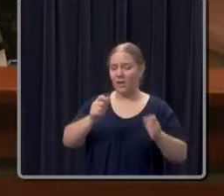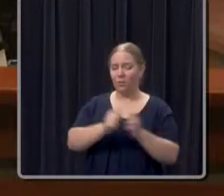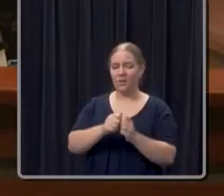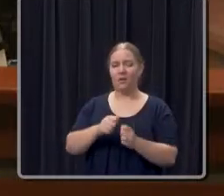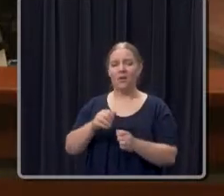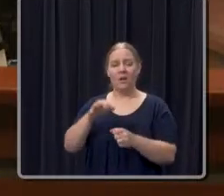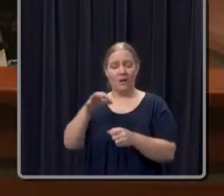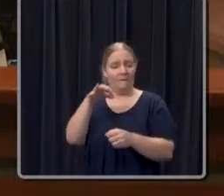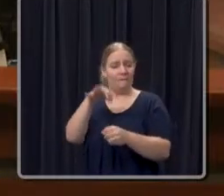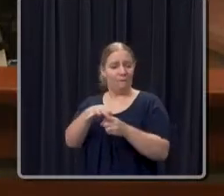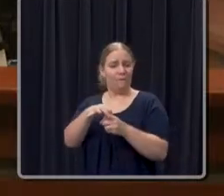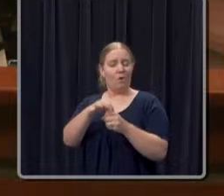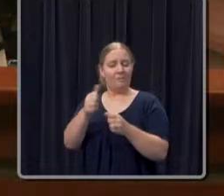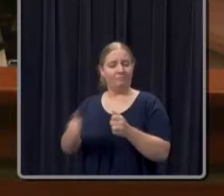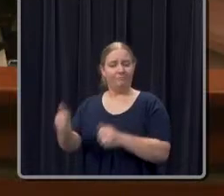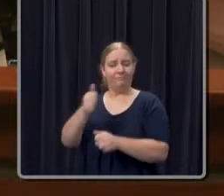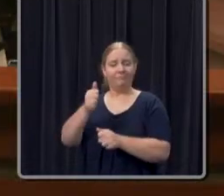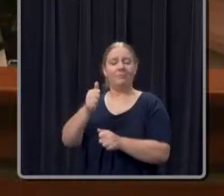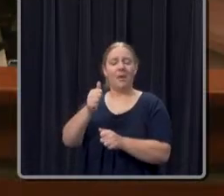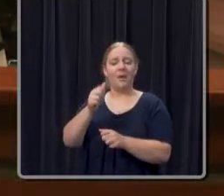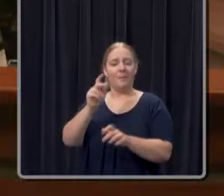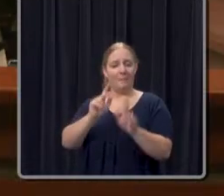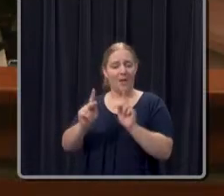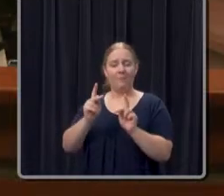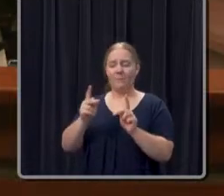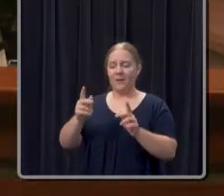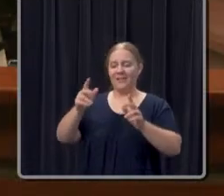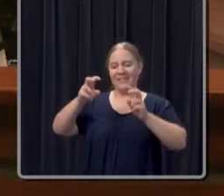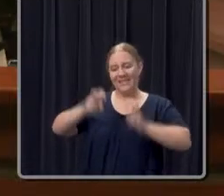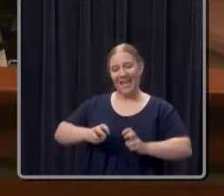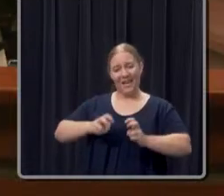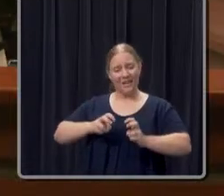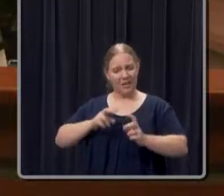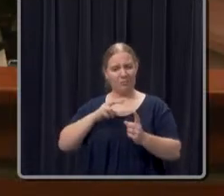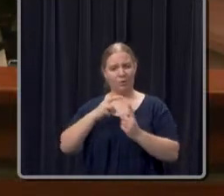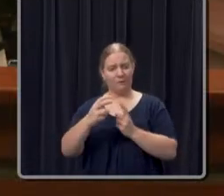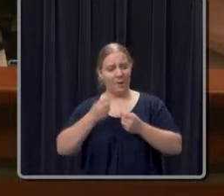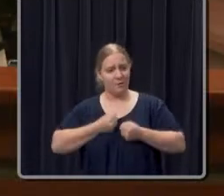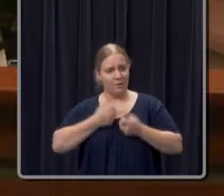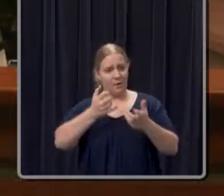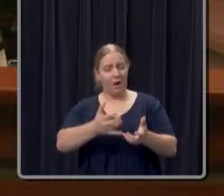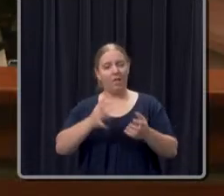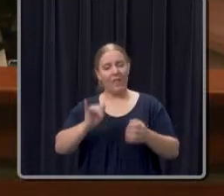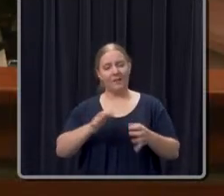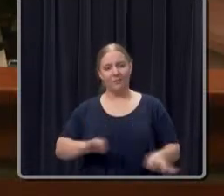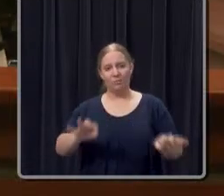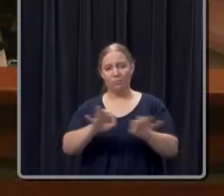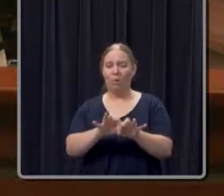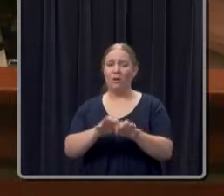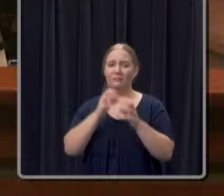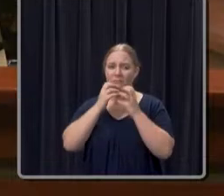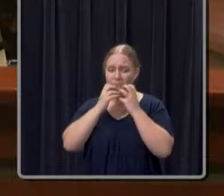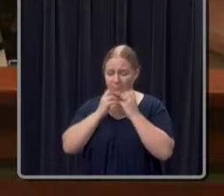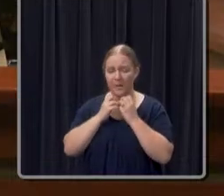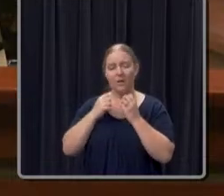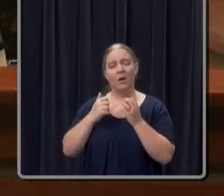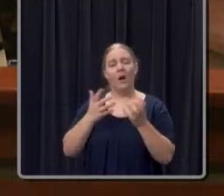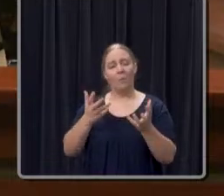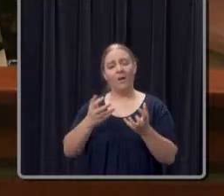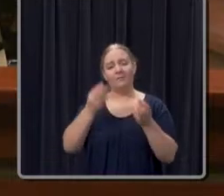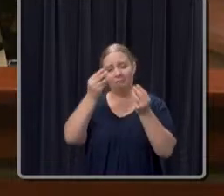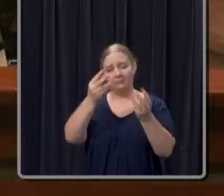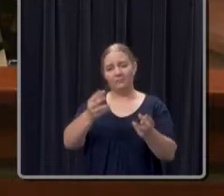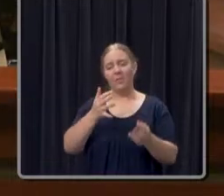officials, but having people that will sit down and listen to your perspective and what you share is so important and so valued. So I just wanted to say